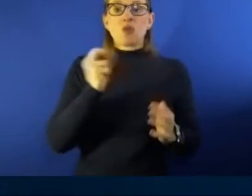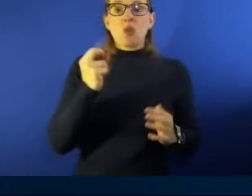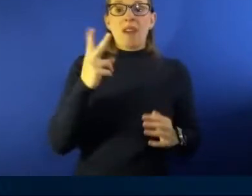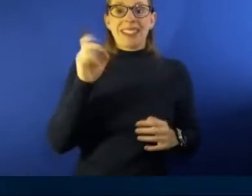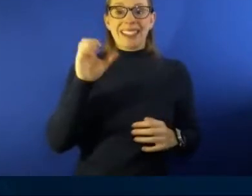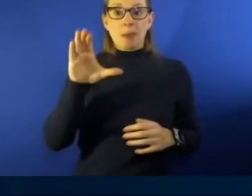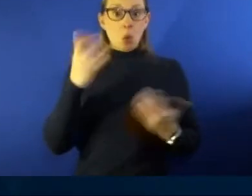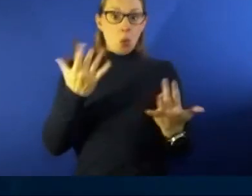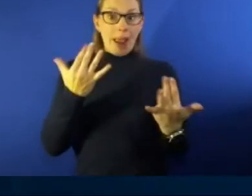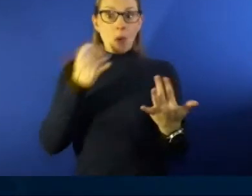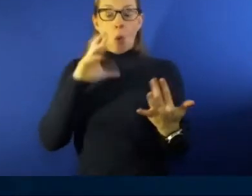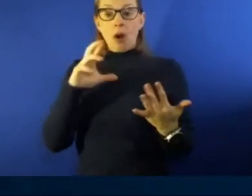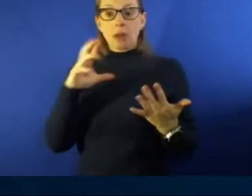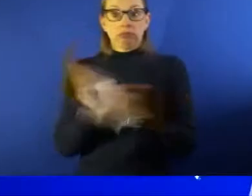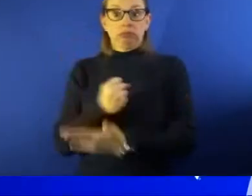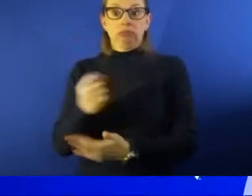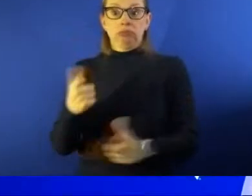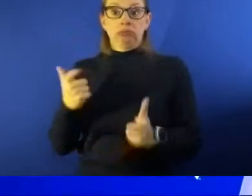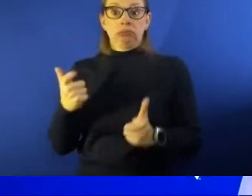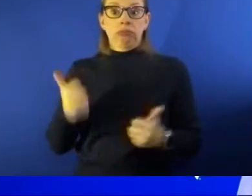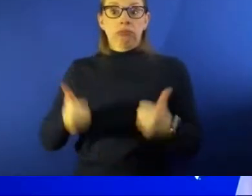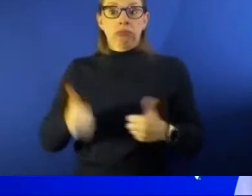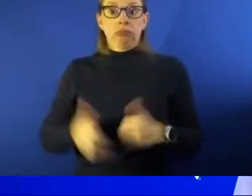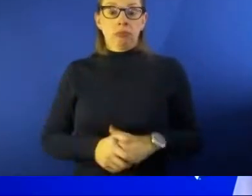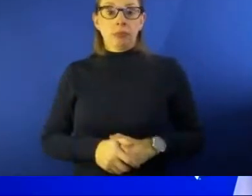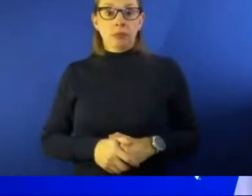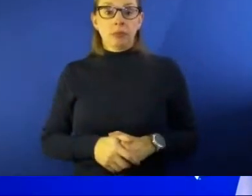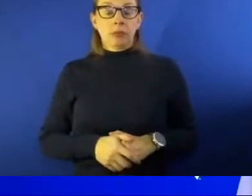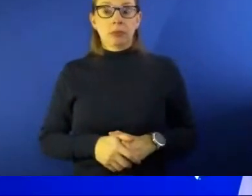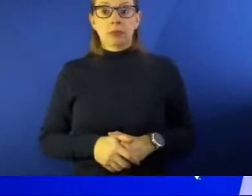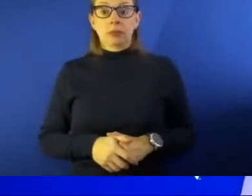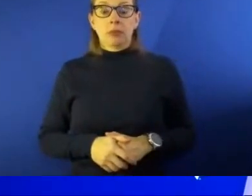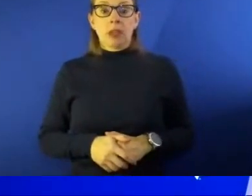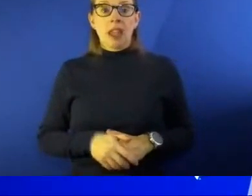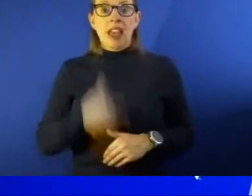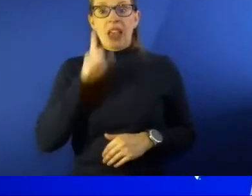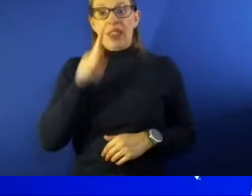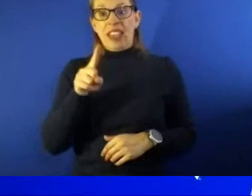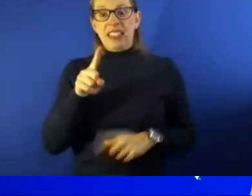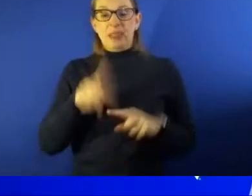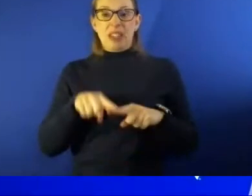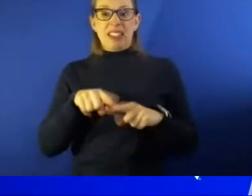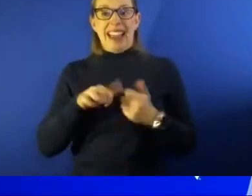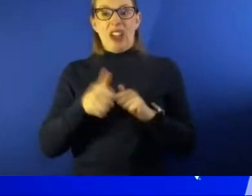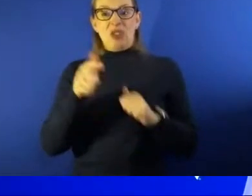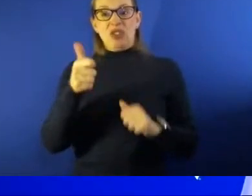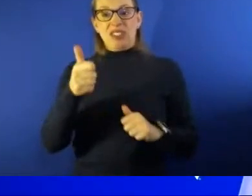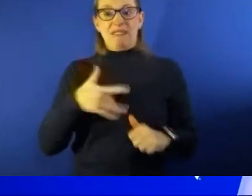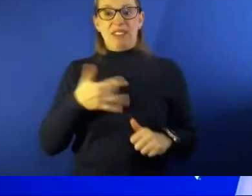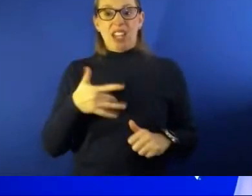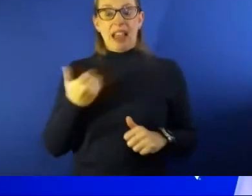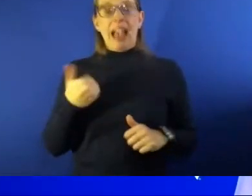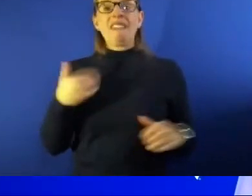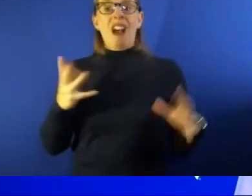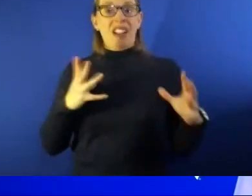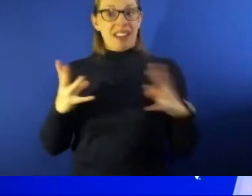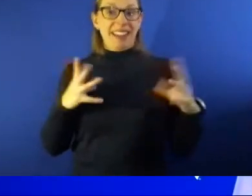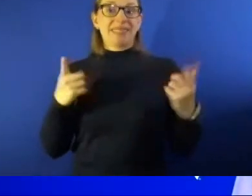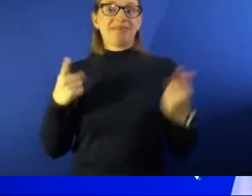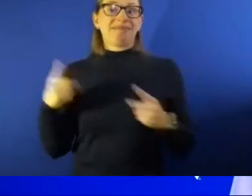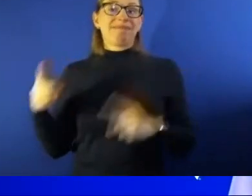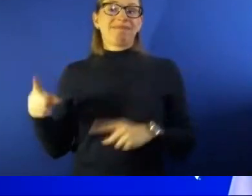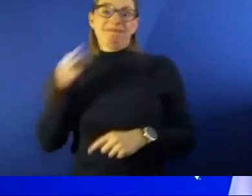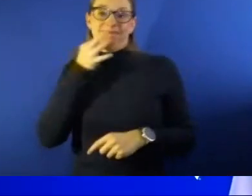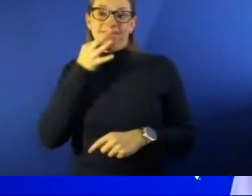it immediately. Yeah, I mean, I think this will go down to really what you feel. So again, we do have the holidays coming up.